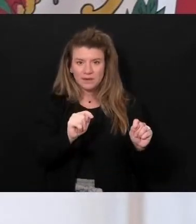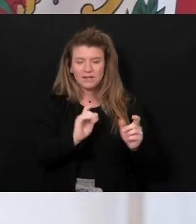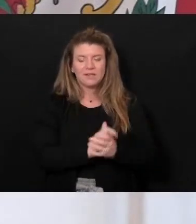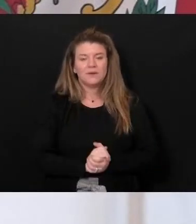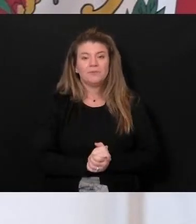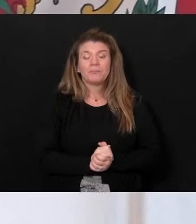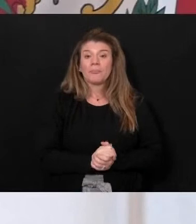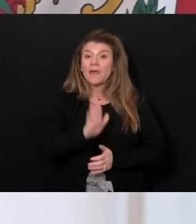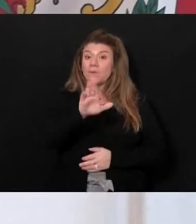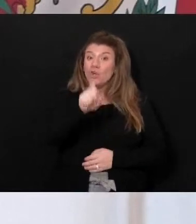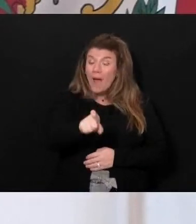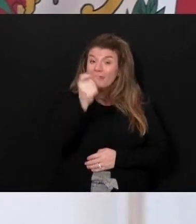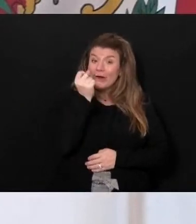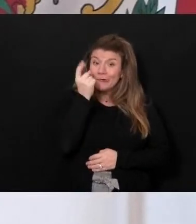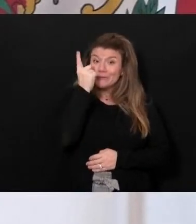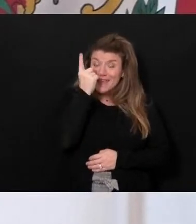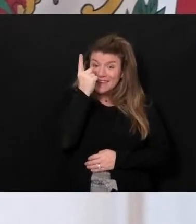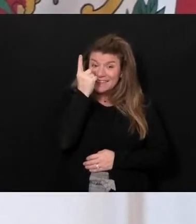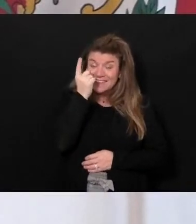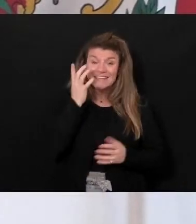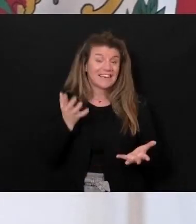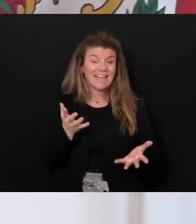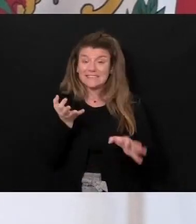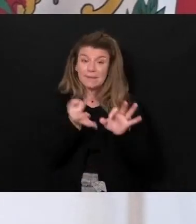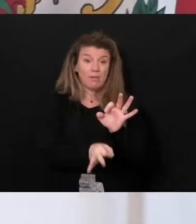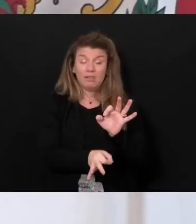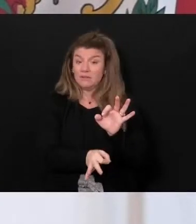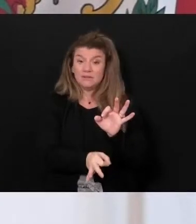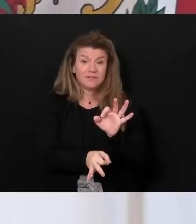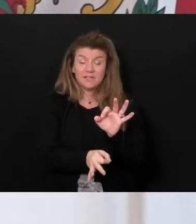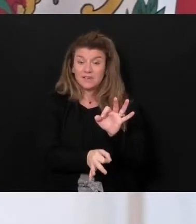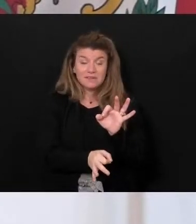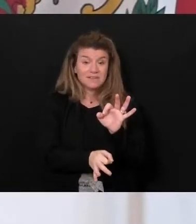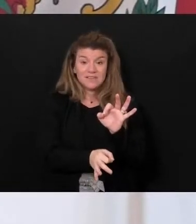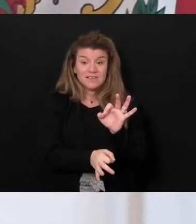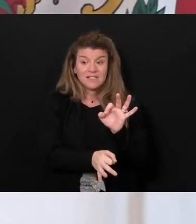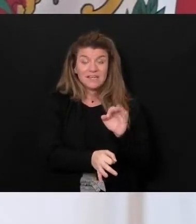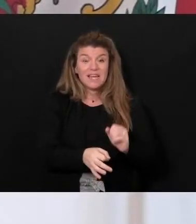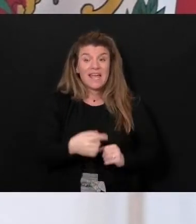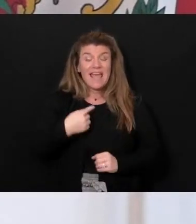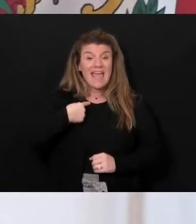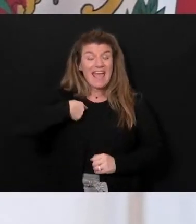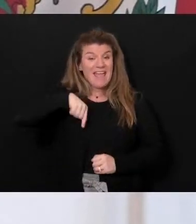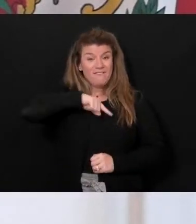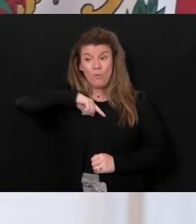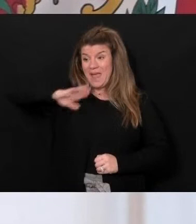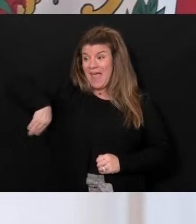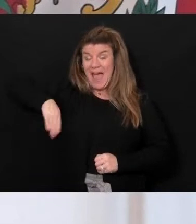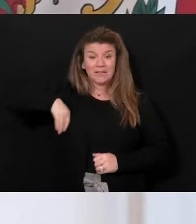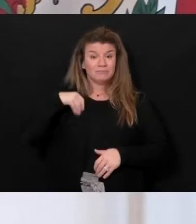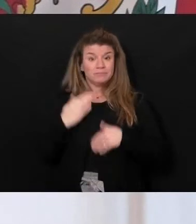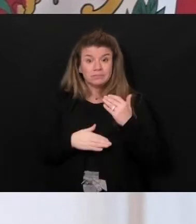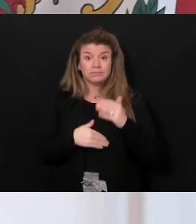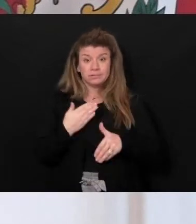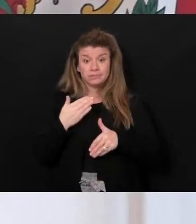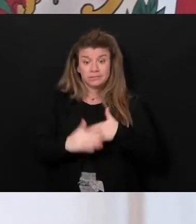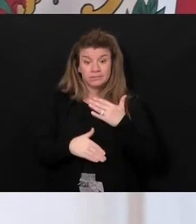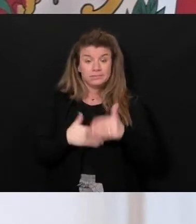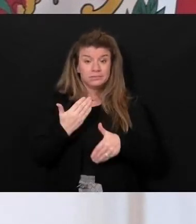to realize that it's just this simple. If West Virginia hadn't moved the way West Virginia moved, there